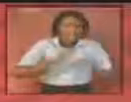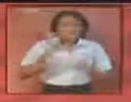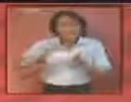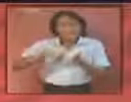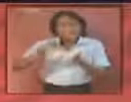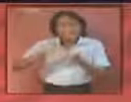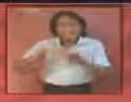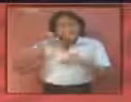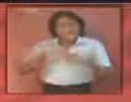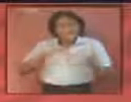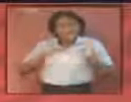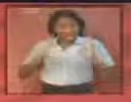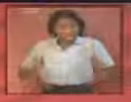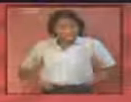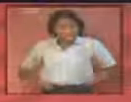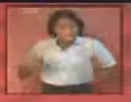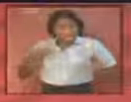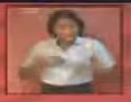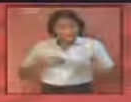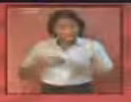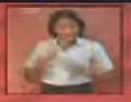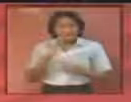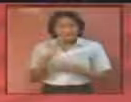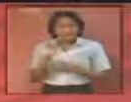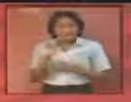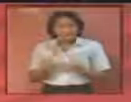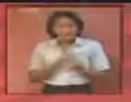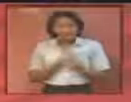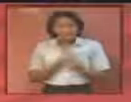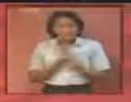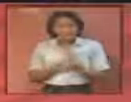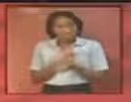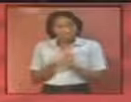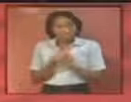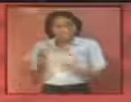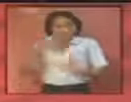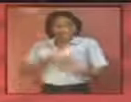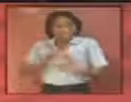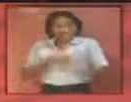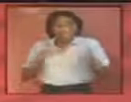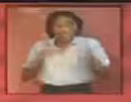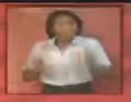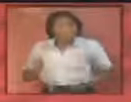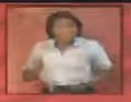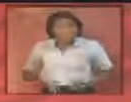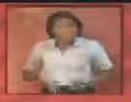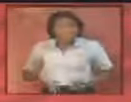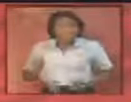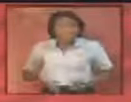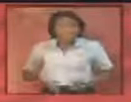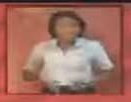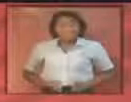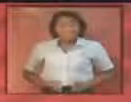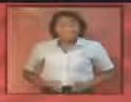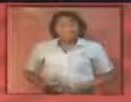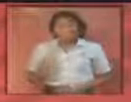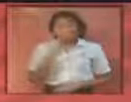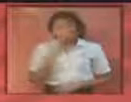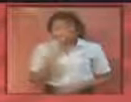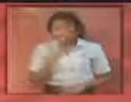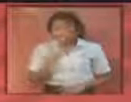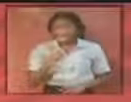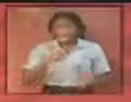being made, and those errors are called mutations. Now, as a result of that, the virus has been changing or evolving over